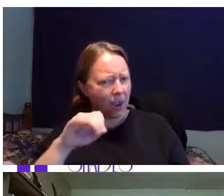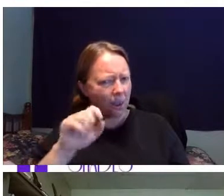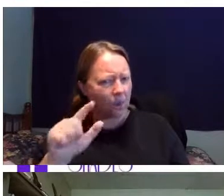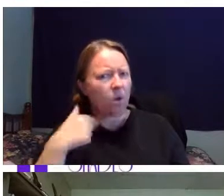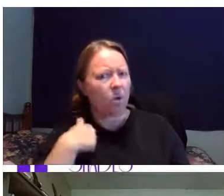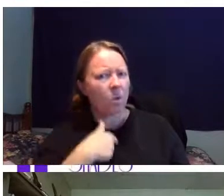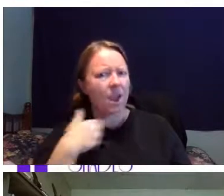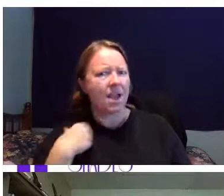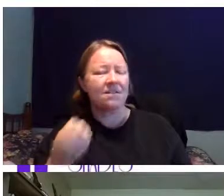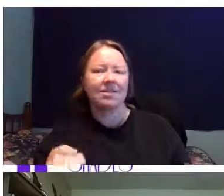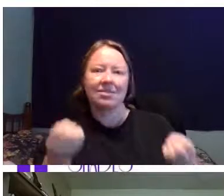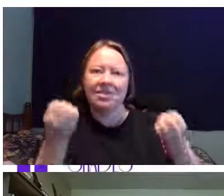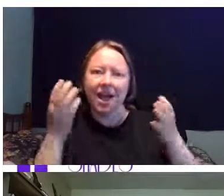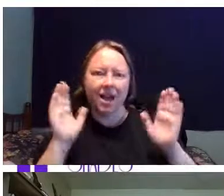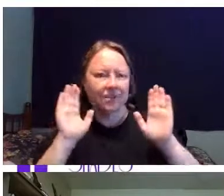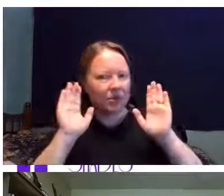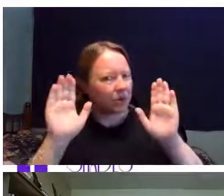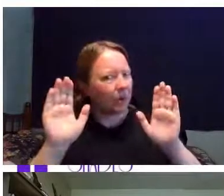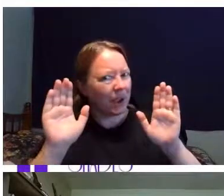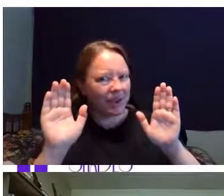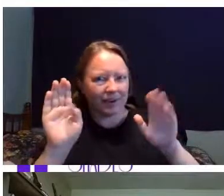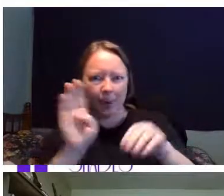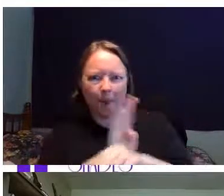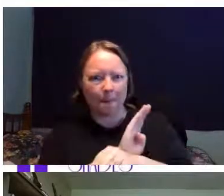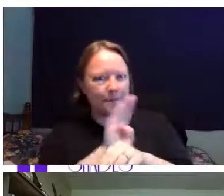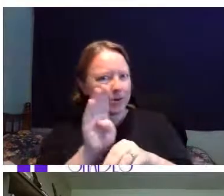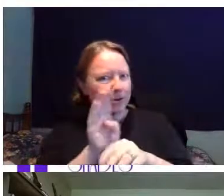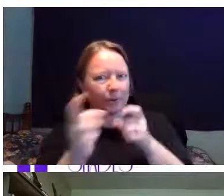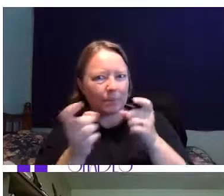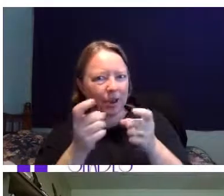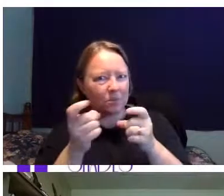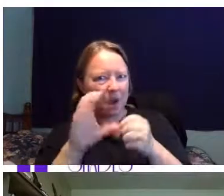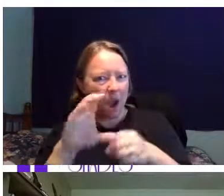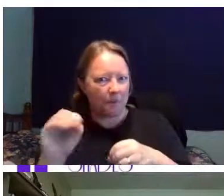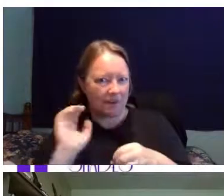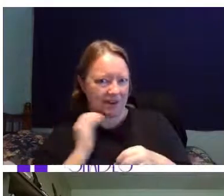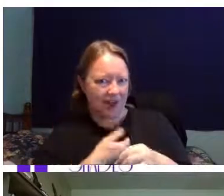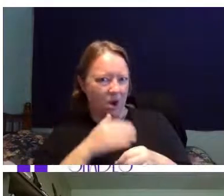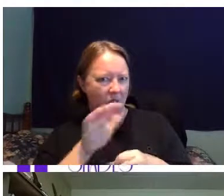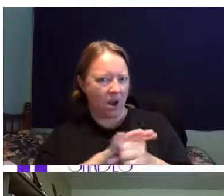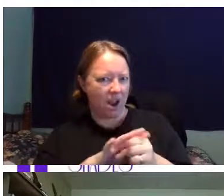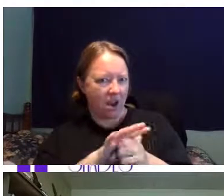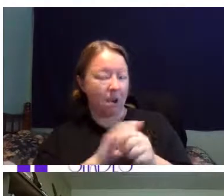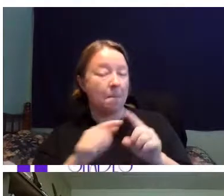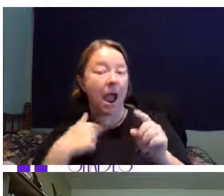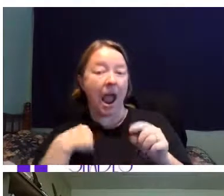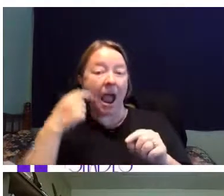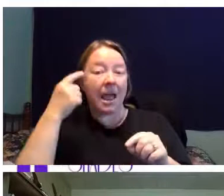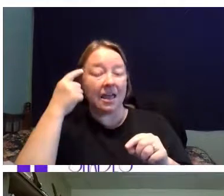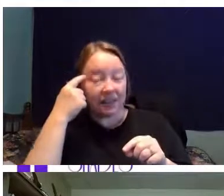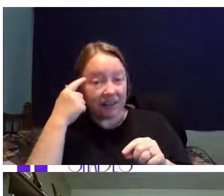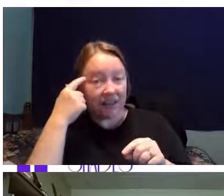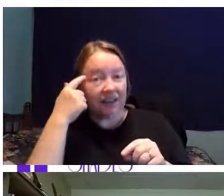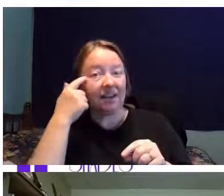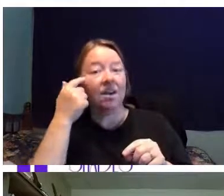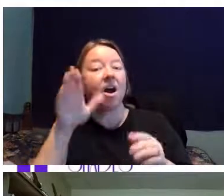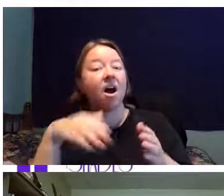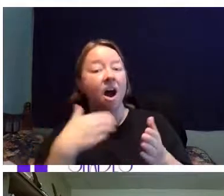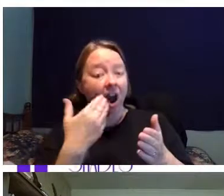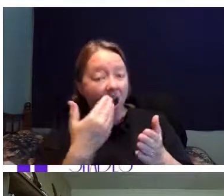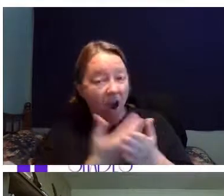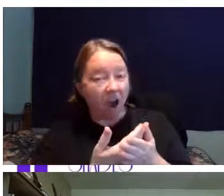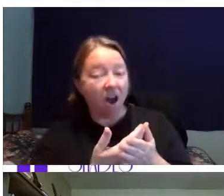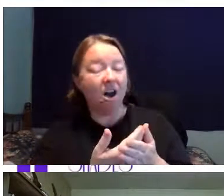have a lot of great commercial management companies in our area, but I think about every single one of them could